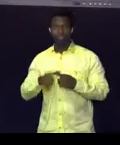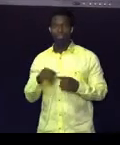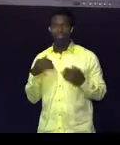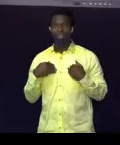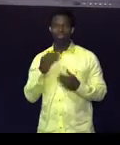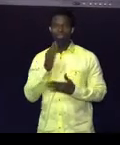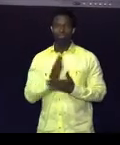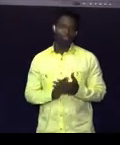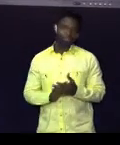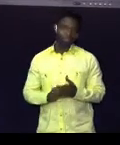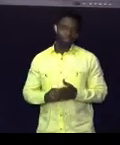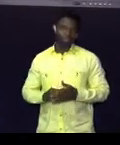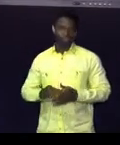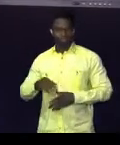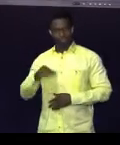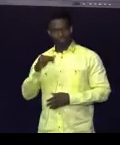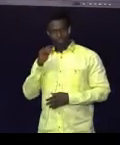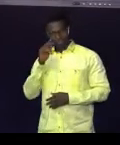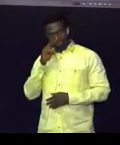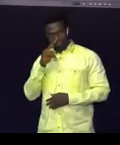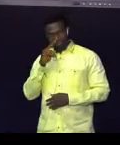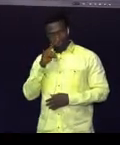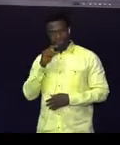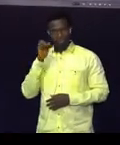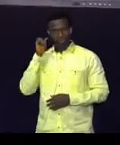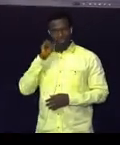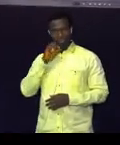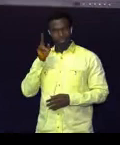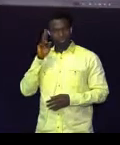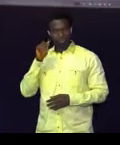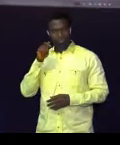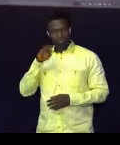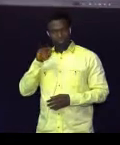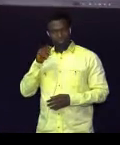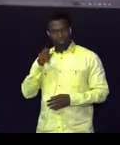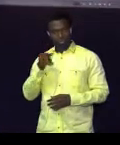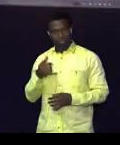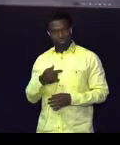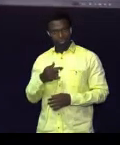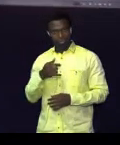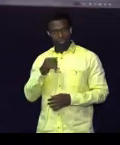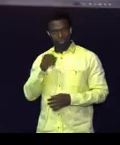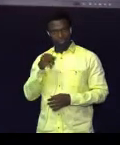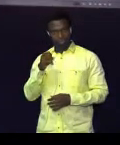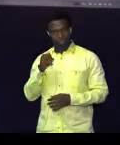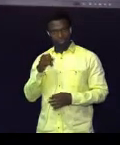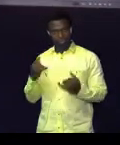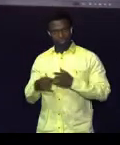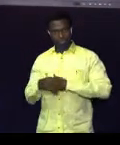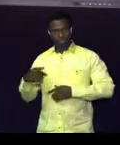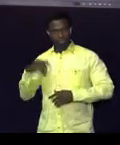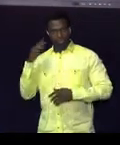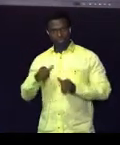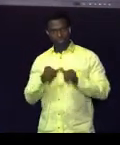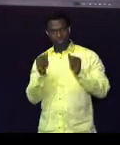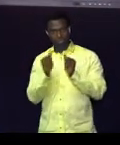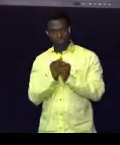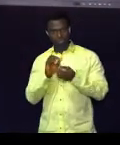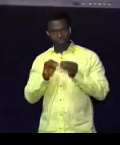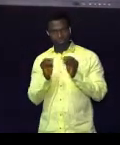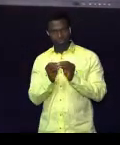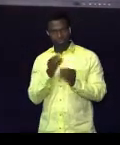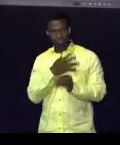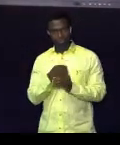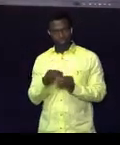it is time to have some fun. I am Uncle Agbaje. Today in mathematics, we will continue our work with numbers, but we will